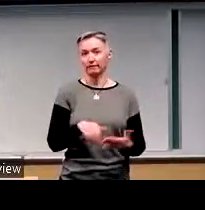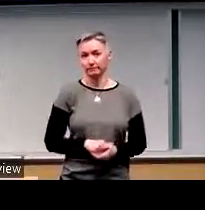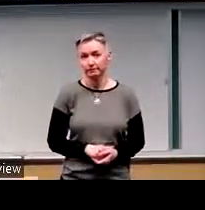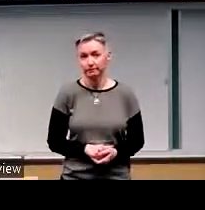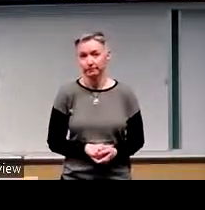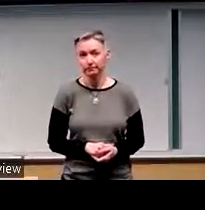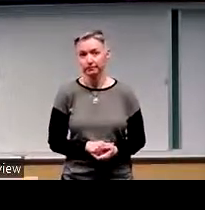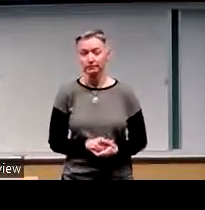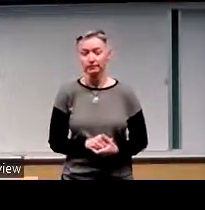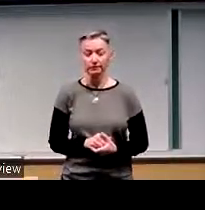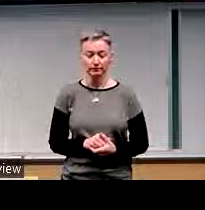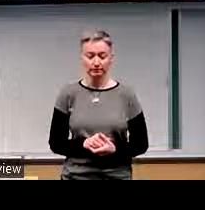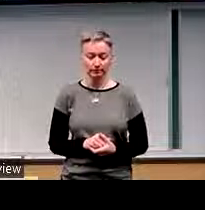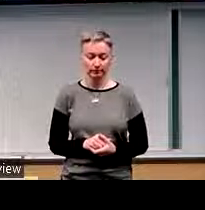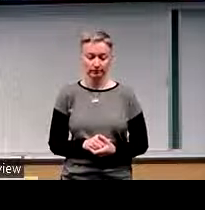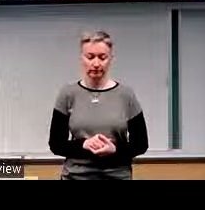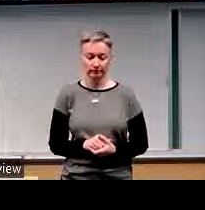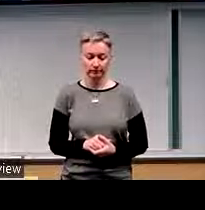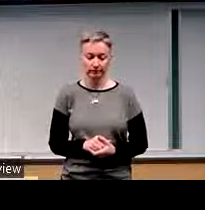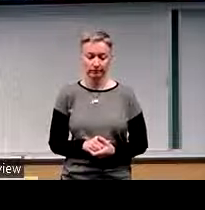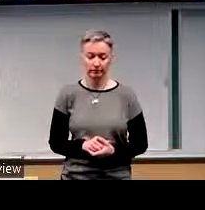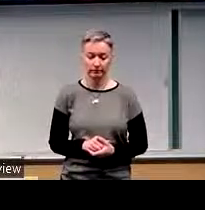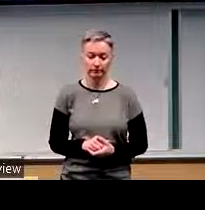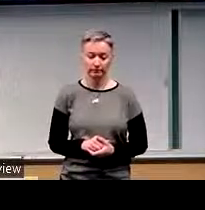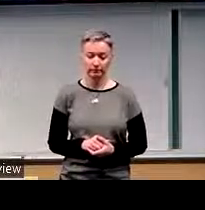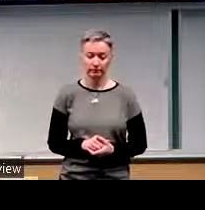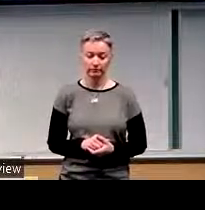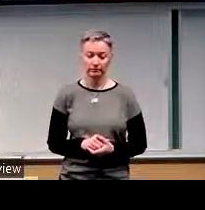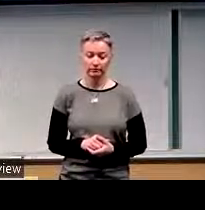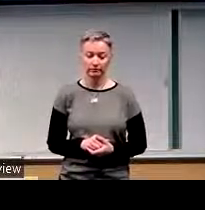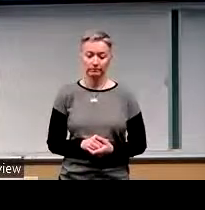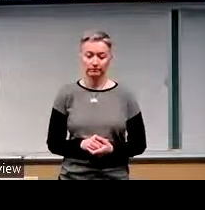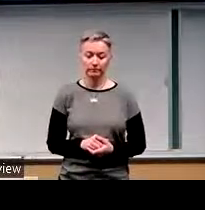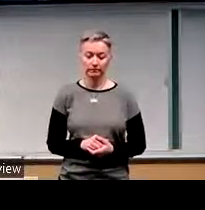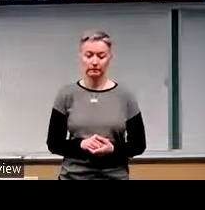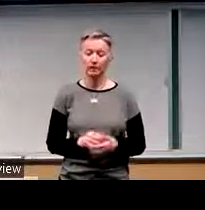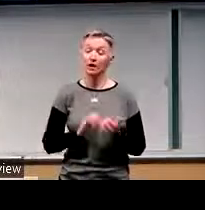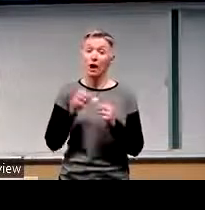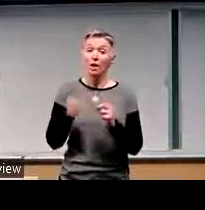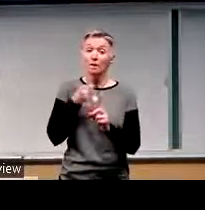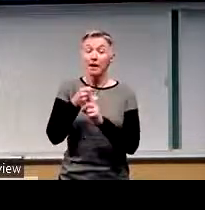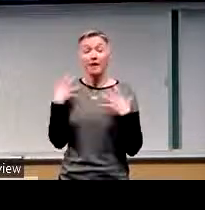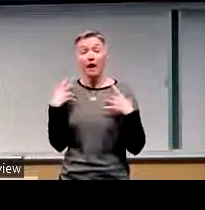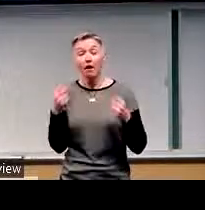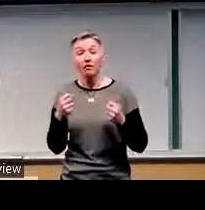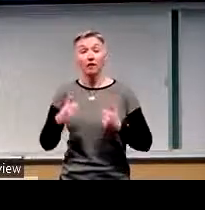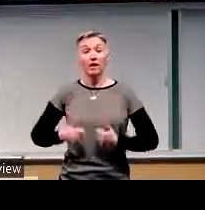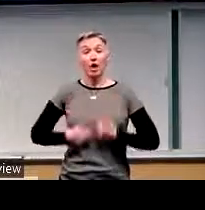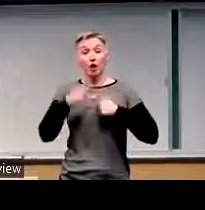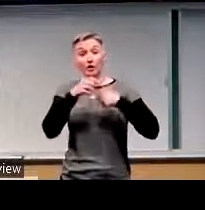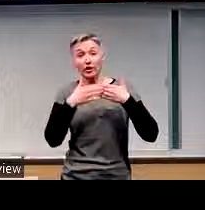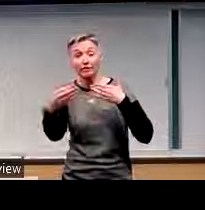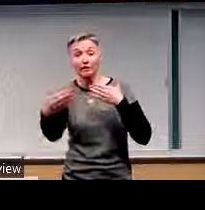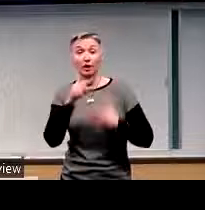So the impact on health, longevity, and quality of life, and the consequent toll